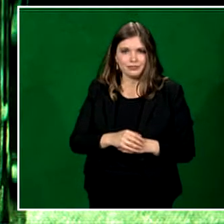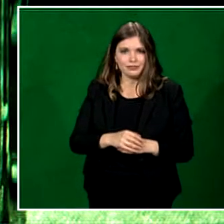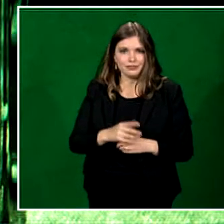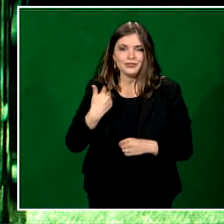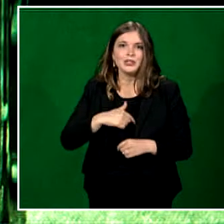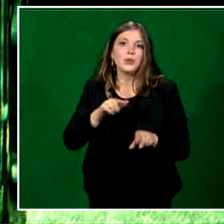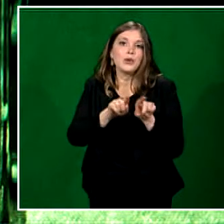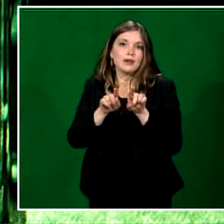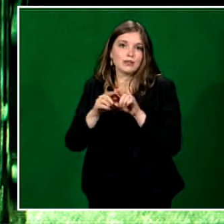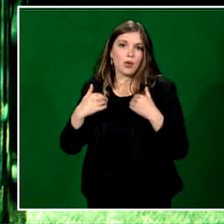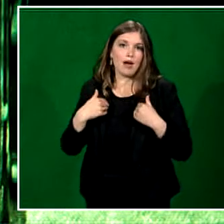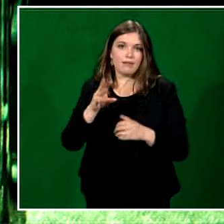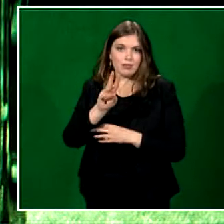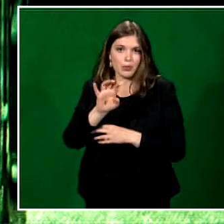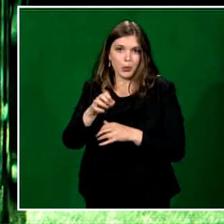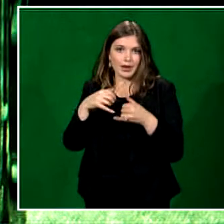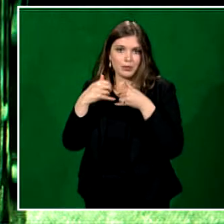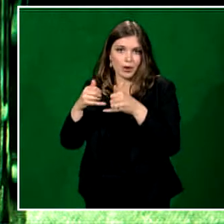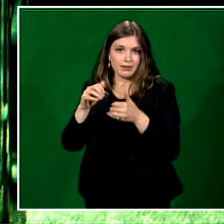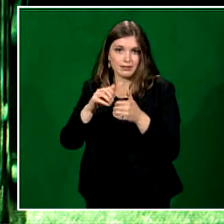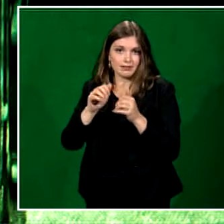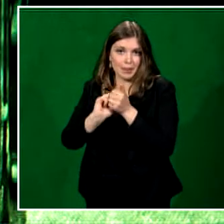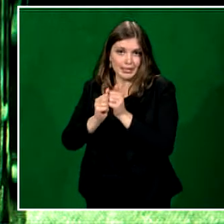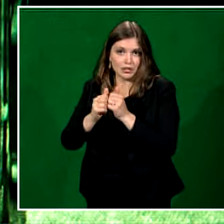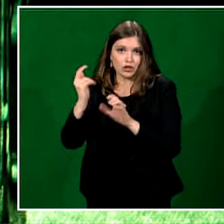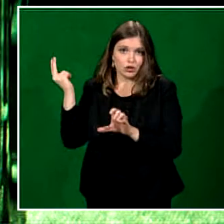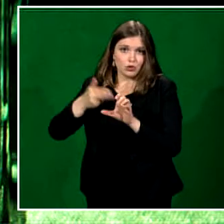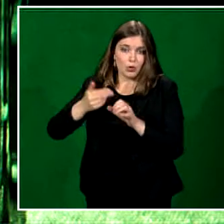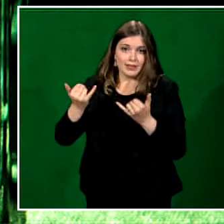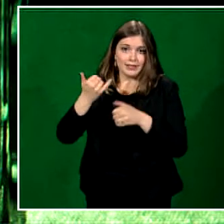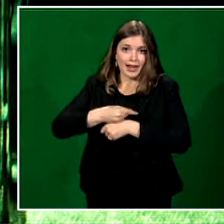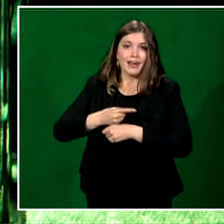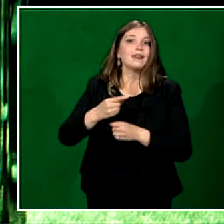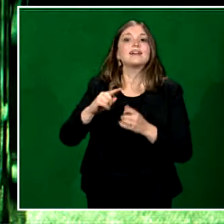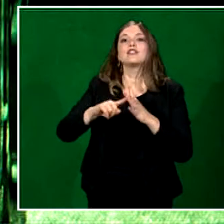to join today and start connecting with other folks around the world.